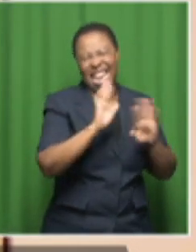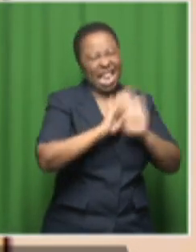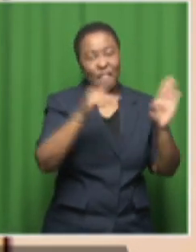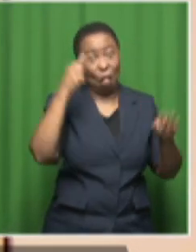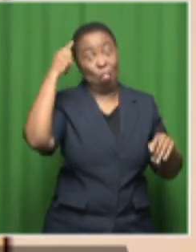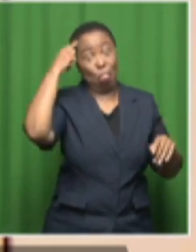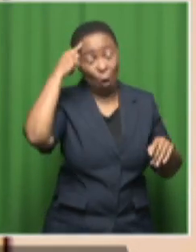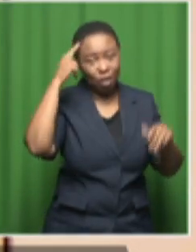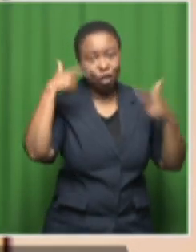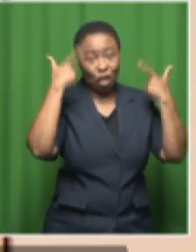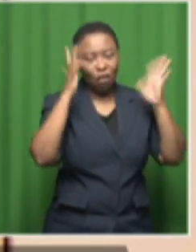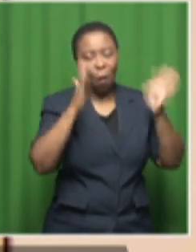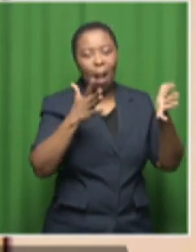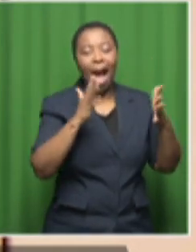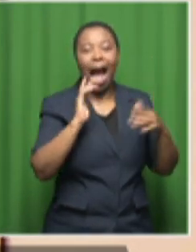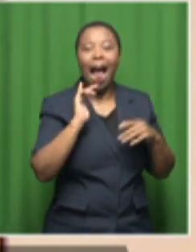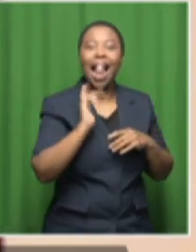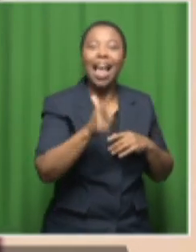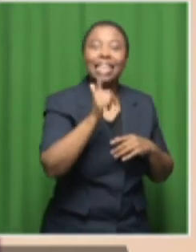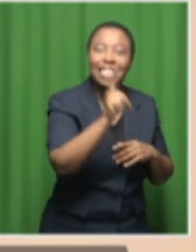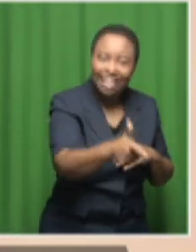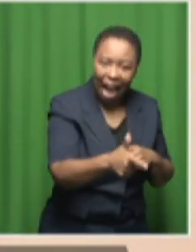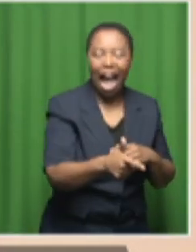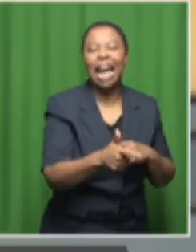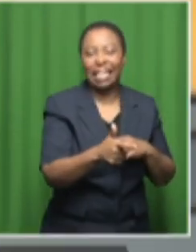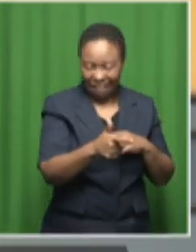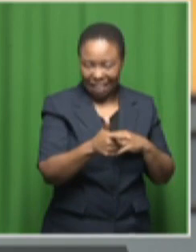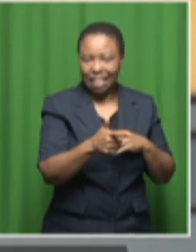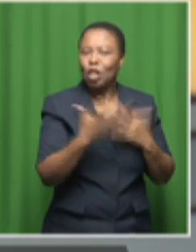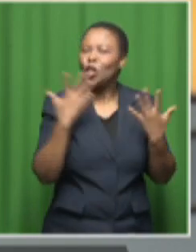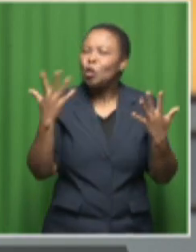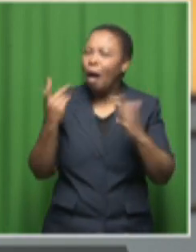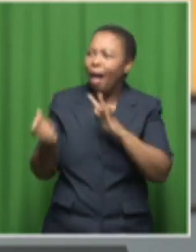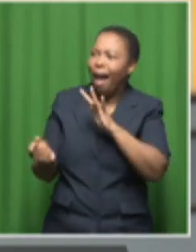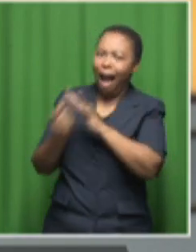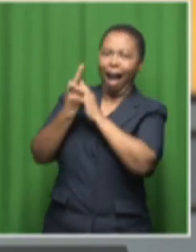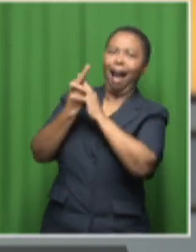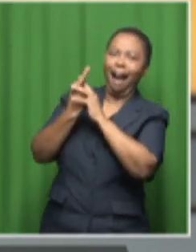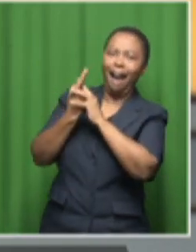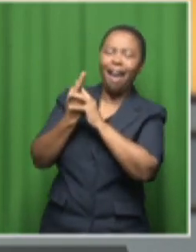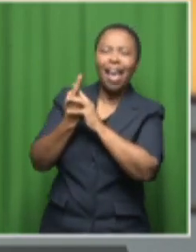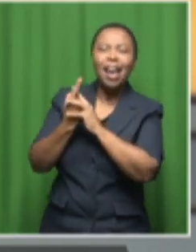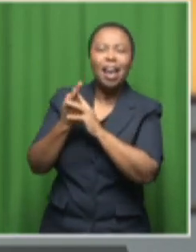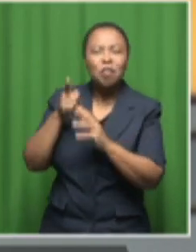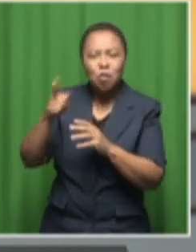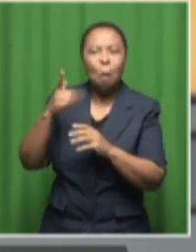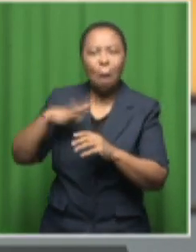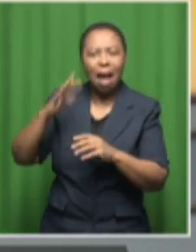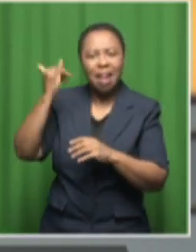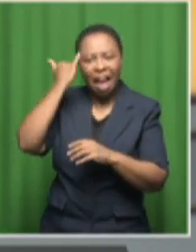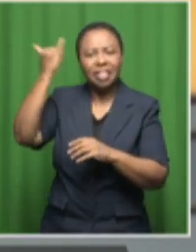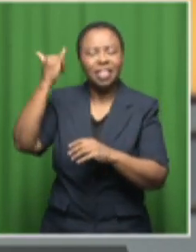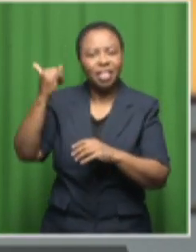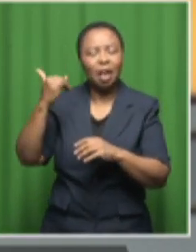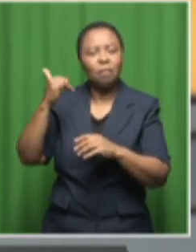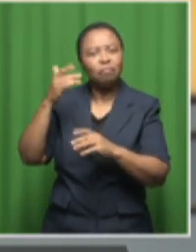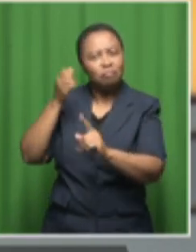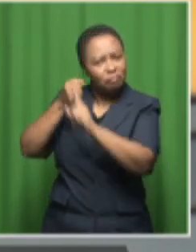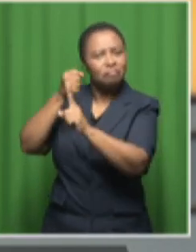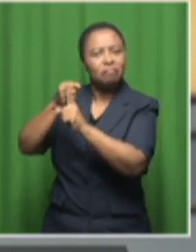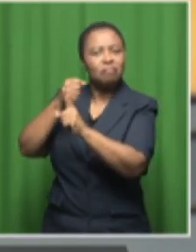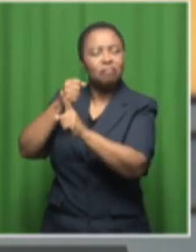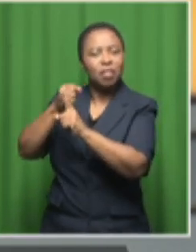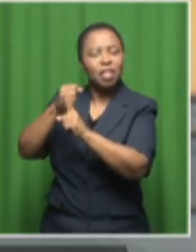not until later. Okay. Yes. So what triggered that idea that you should start pursuing it full-time as a